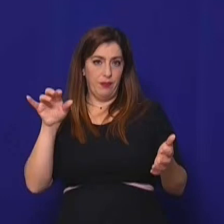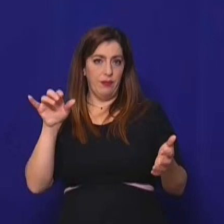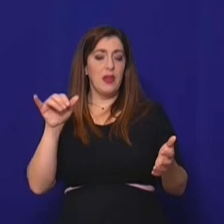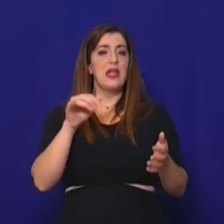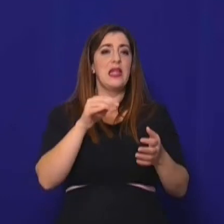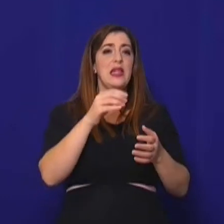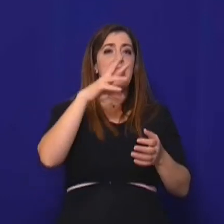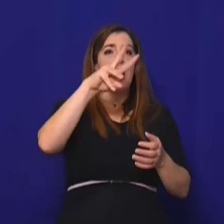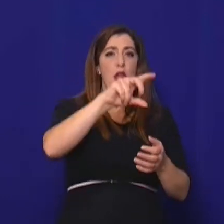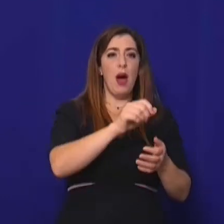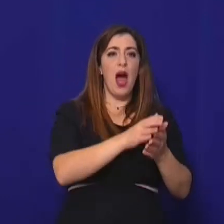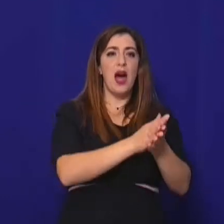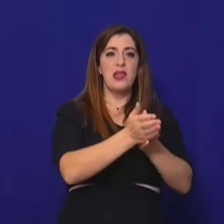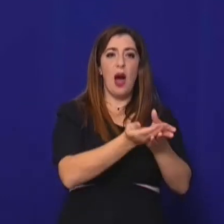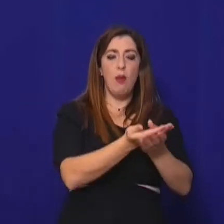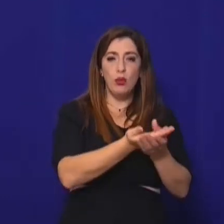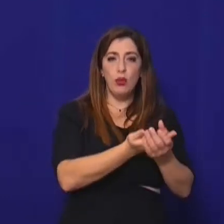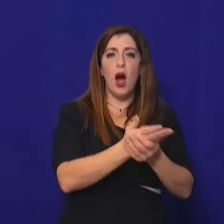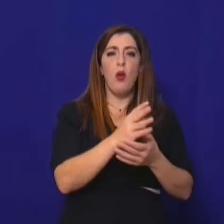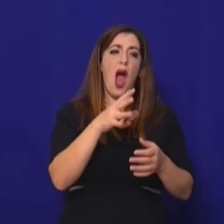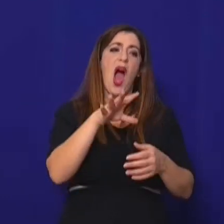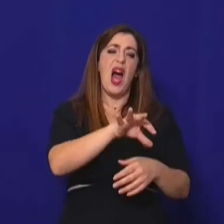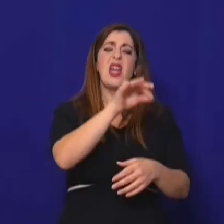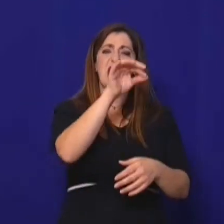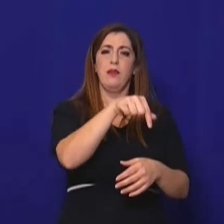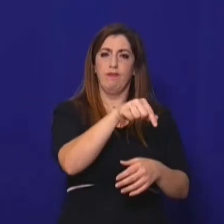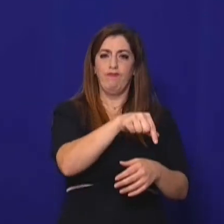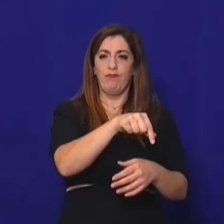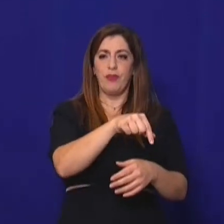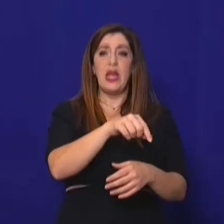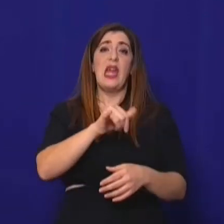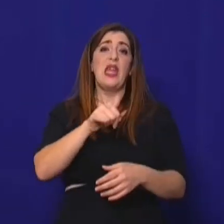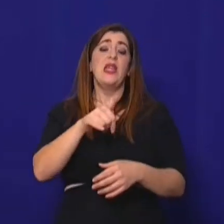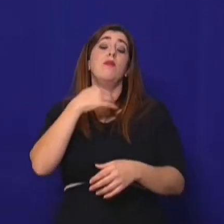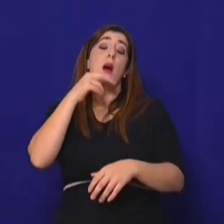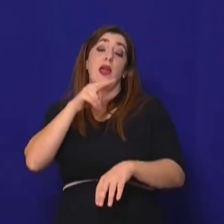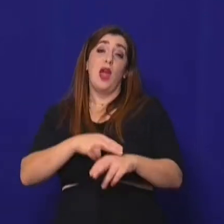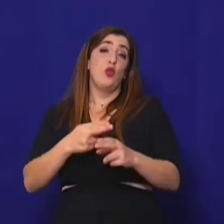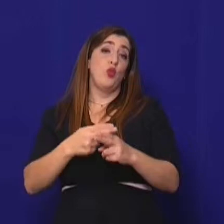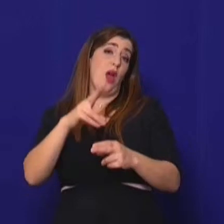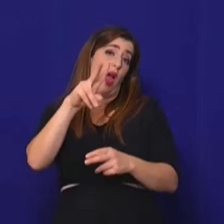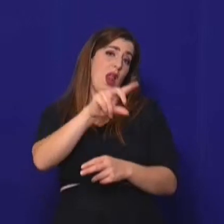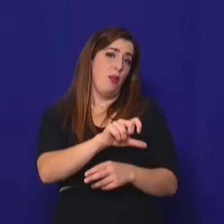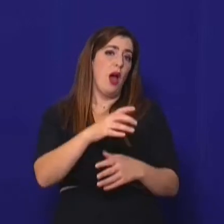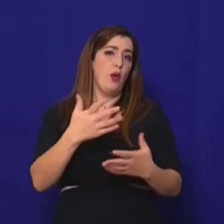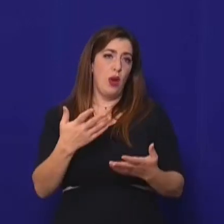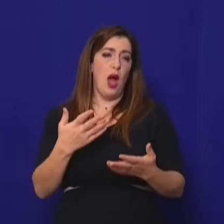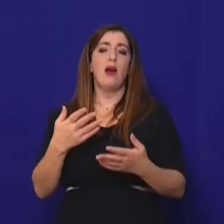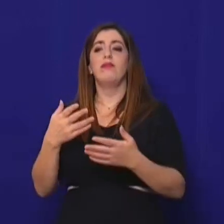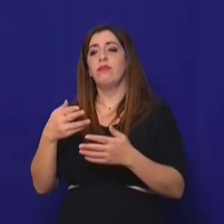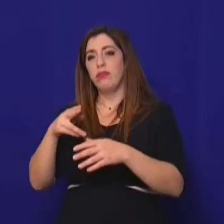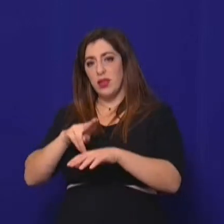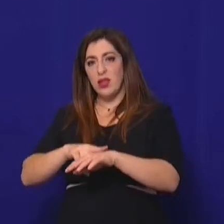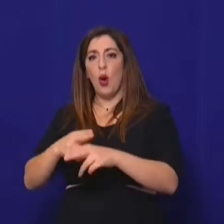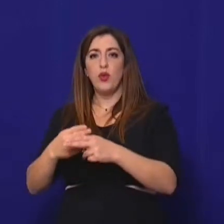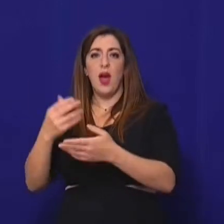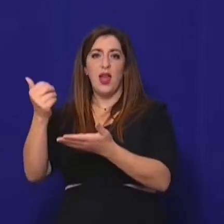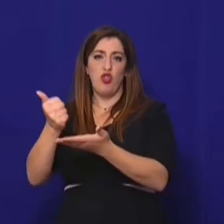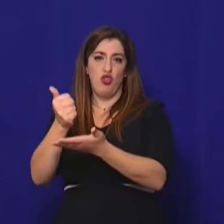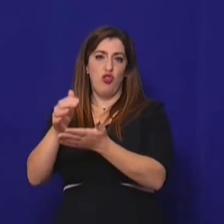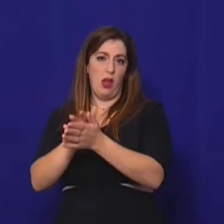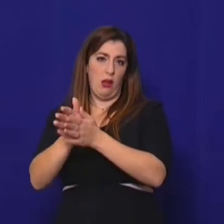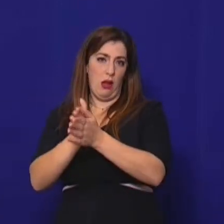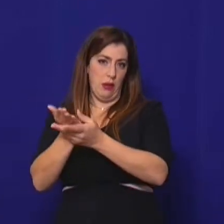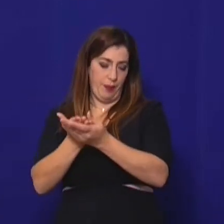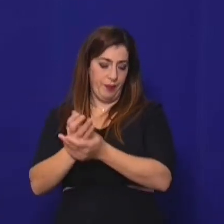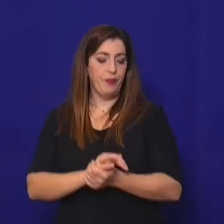l-ilma u jekk inti tkun f'post fejn inti m'għandekx dak l-availability, kun tista' tuża sanitizer li huwa bl-alkohol. Fuq